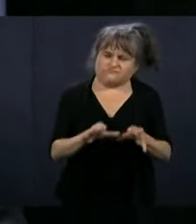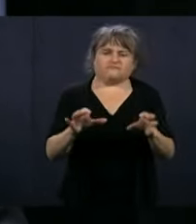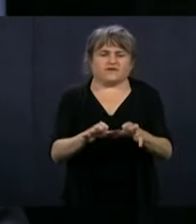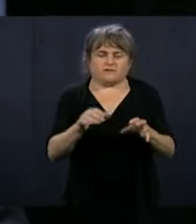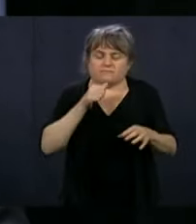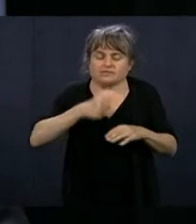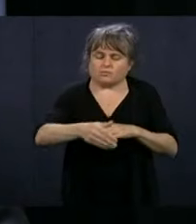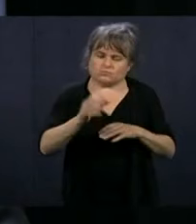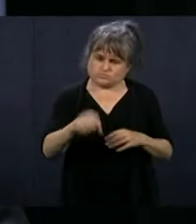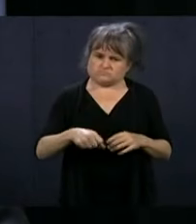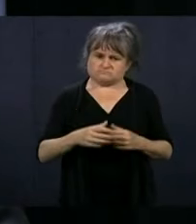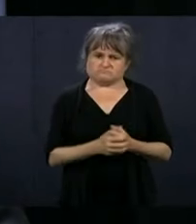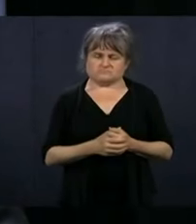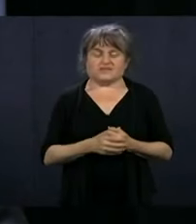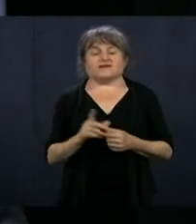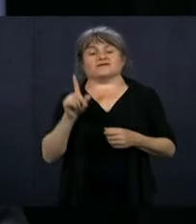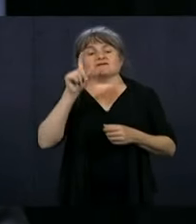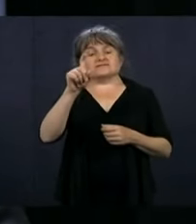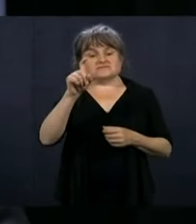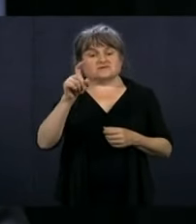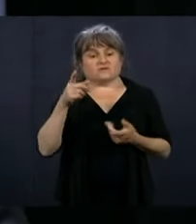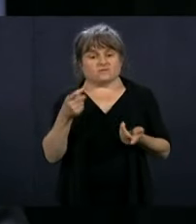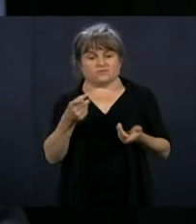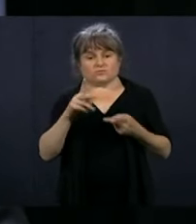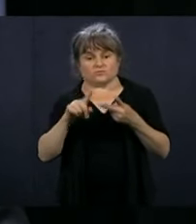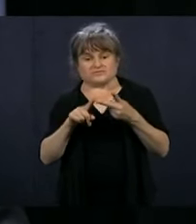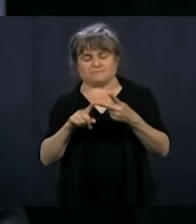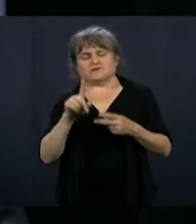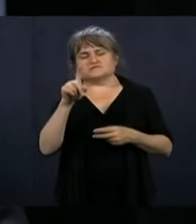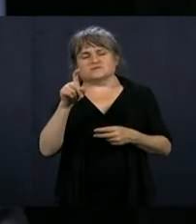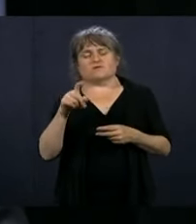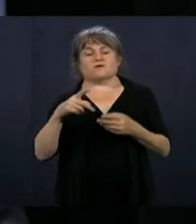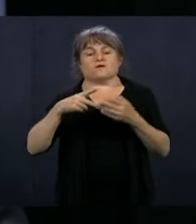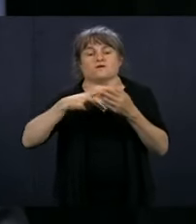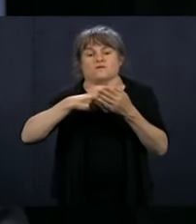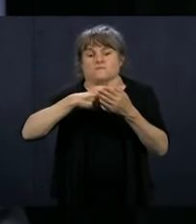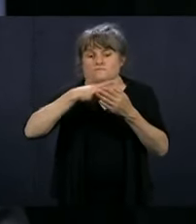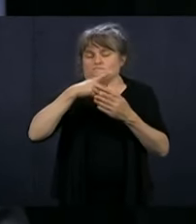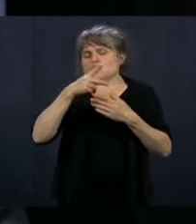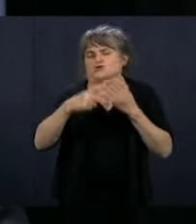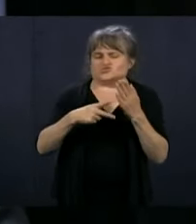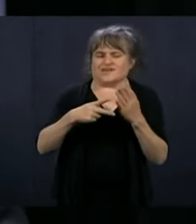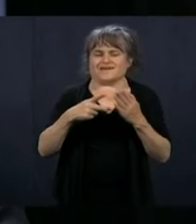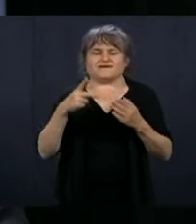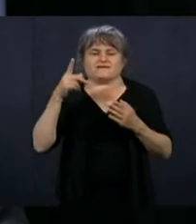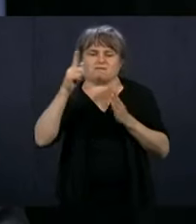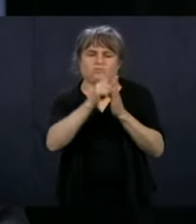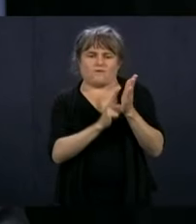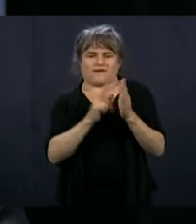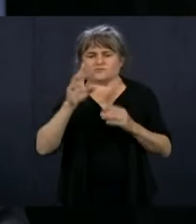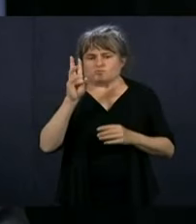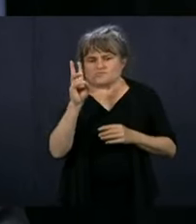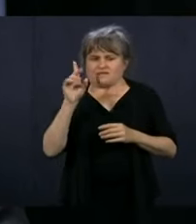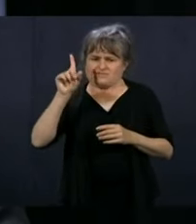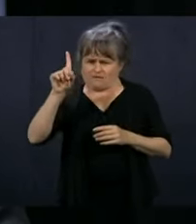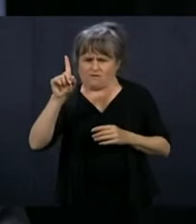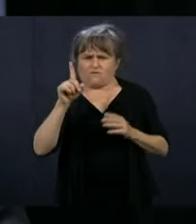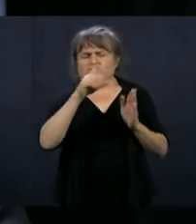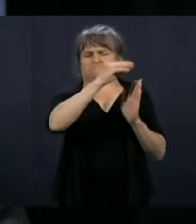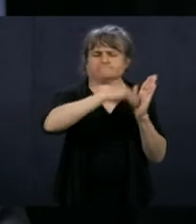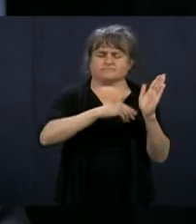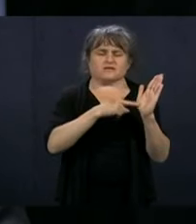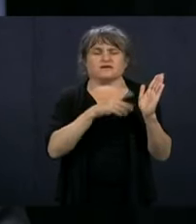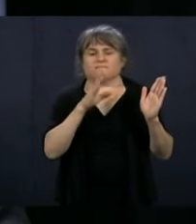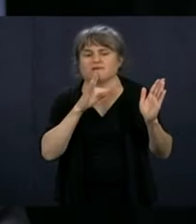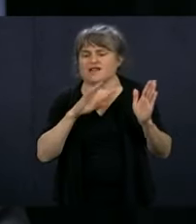of acting. On Bill 61, you evoked the environmental requirements, saying, can we do that